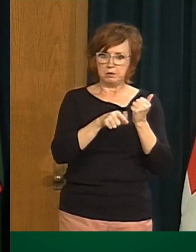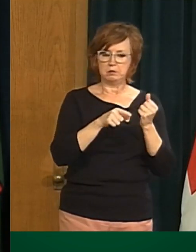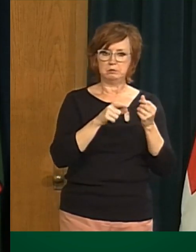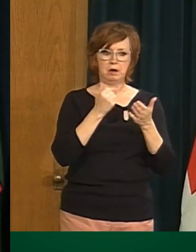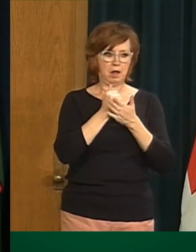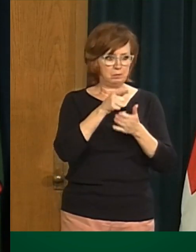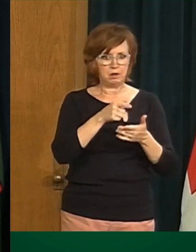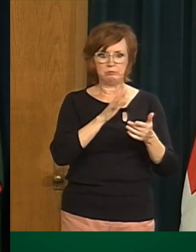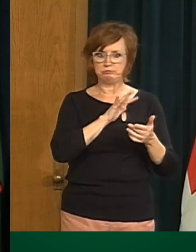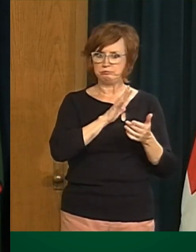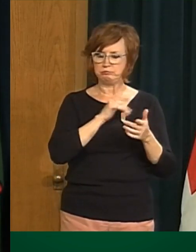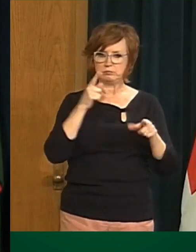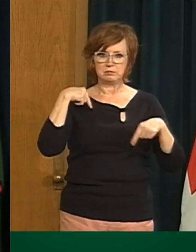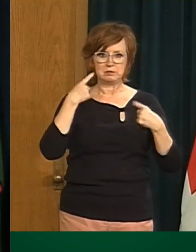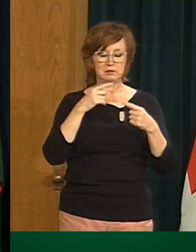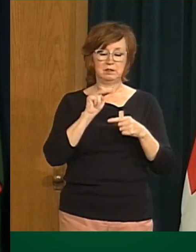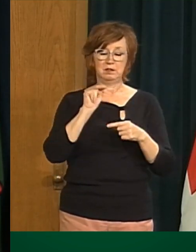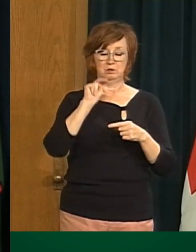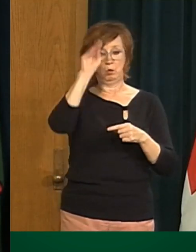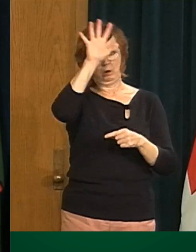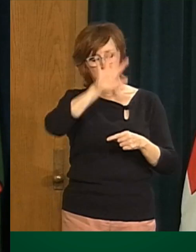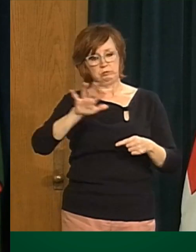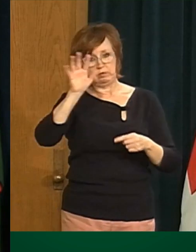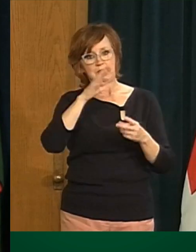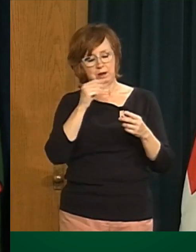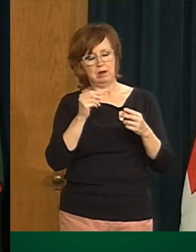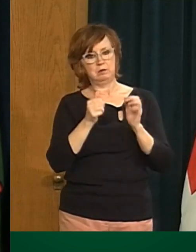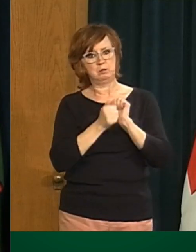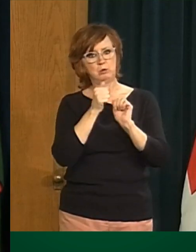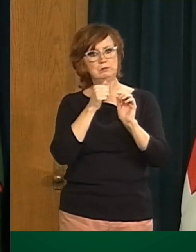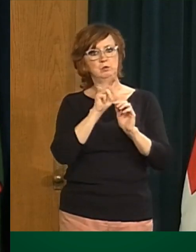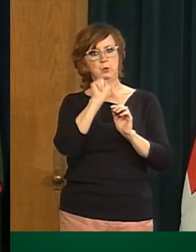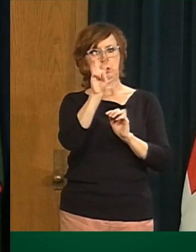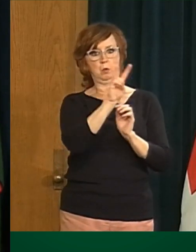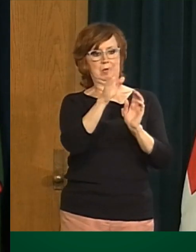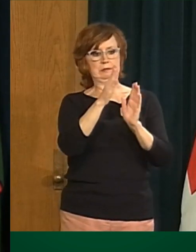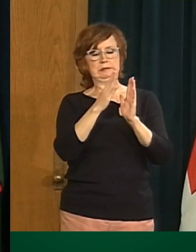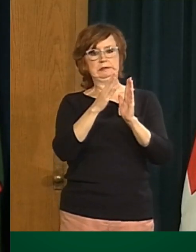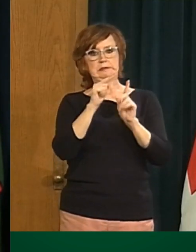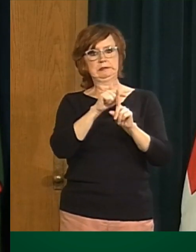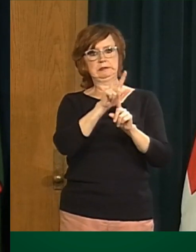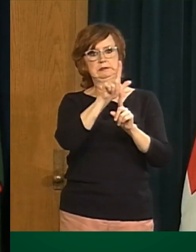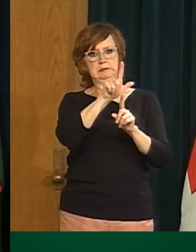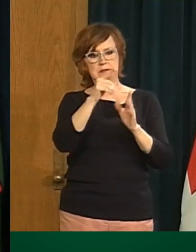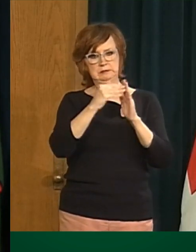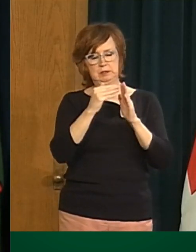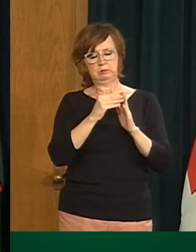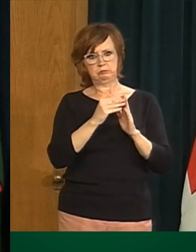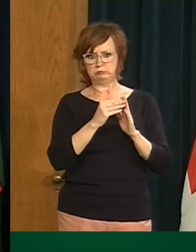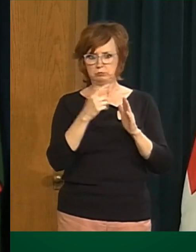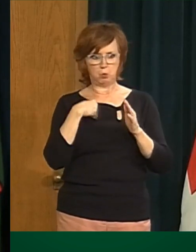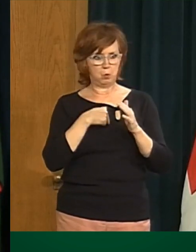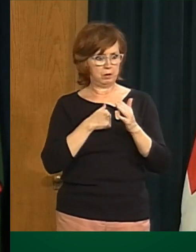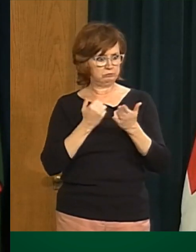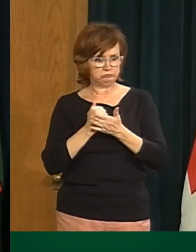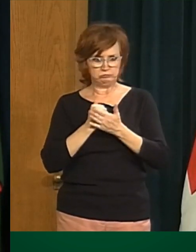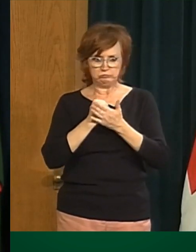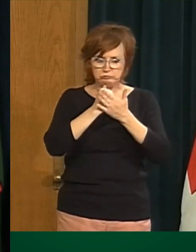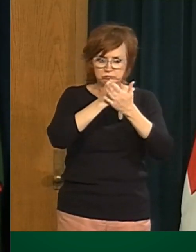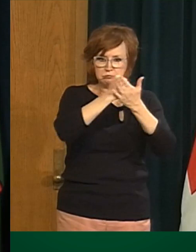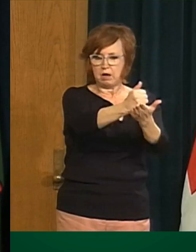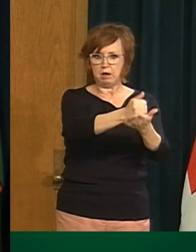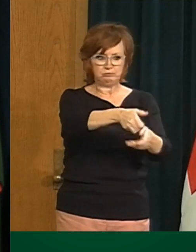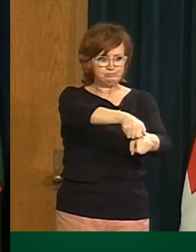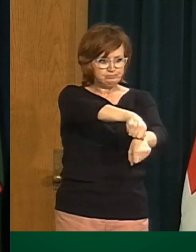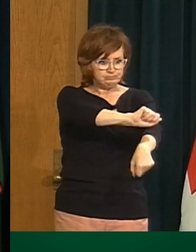northwest, to ensure that we are supporting them in their initial initiatives to do what we can